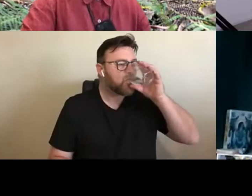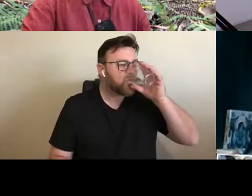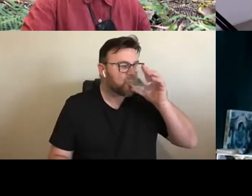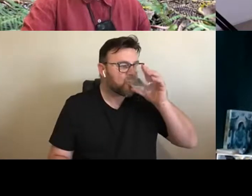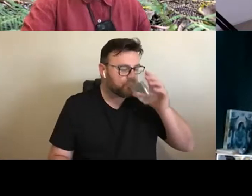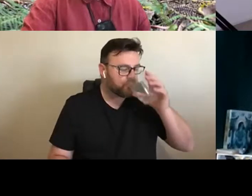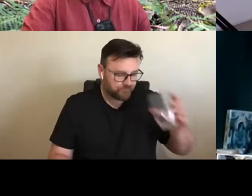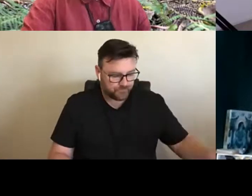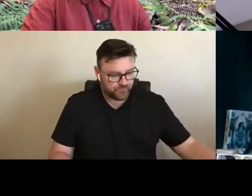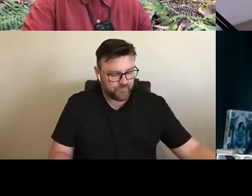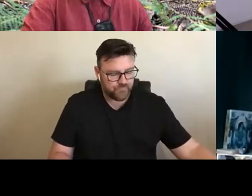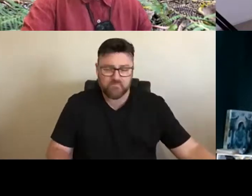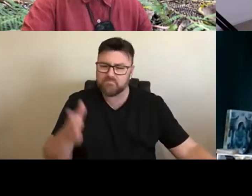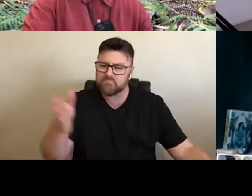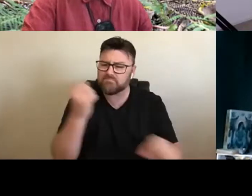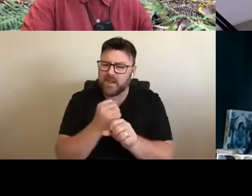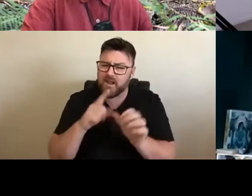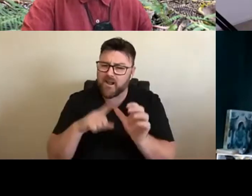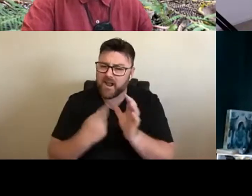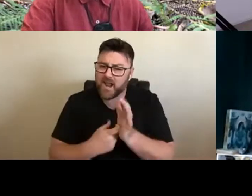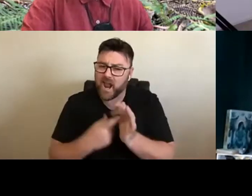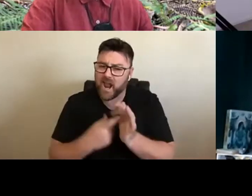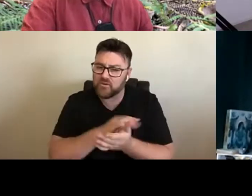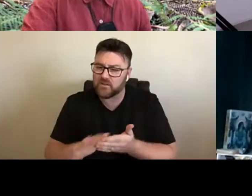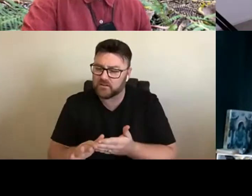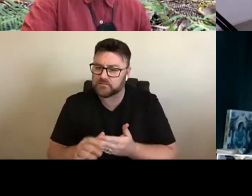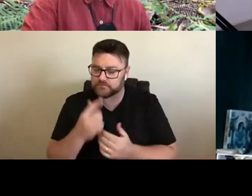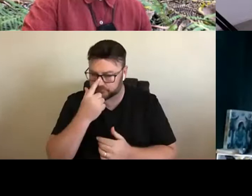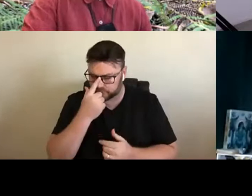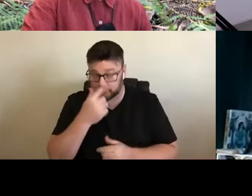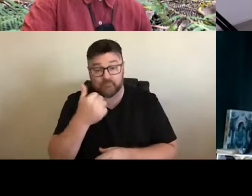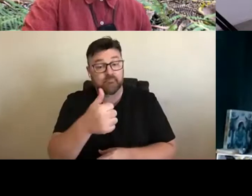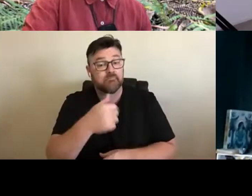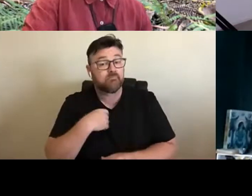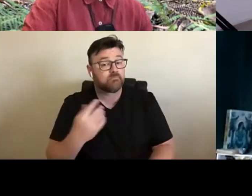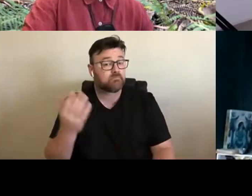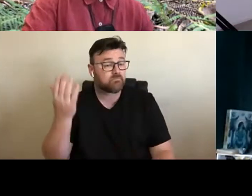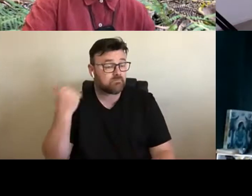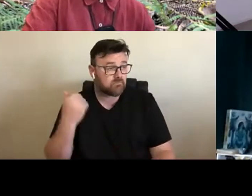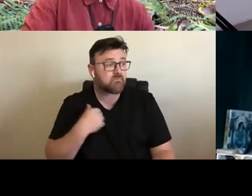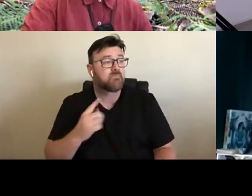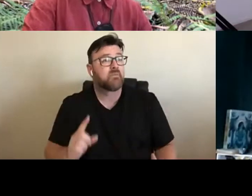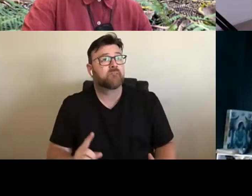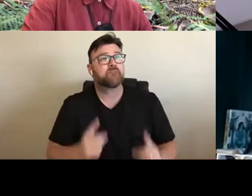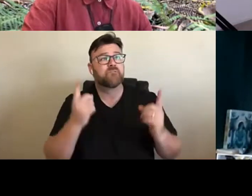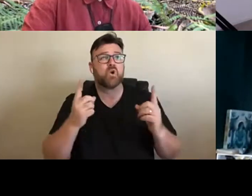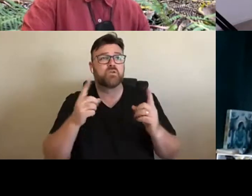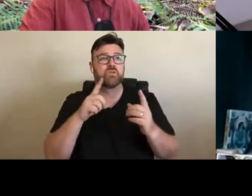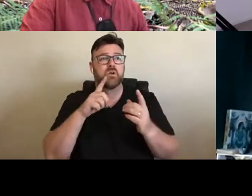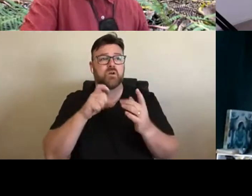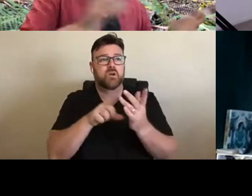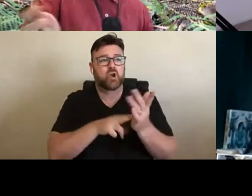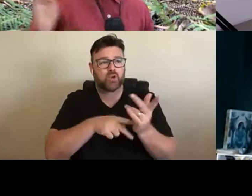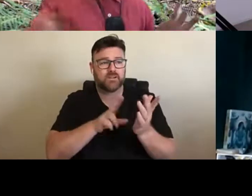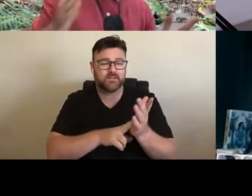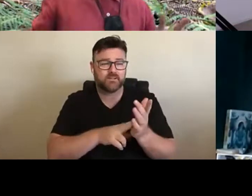better? I was just thinking about a couple of years ago, I went to the first Kyneton Contemporary Art Triennial. It's a new